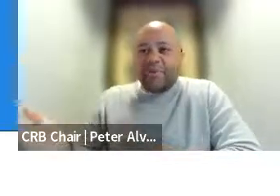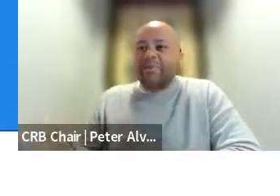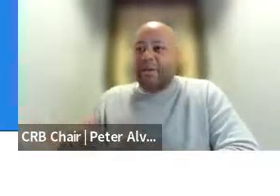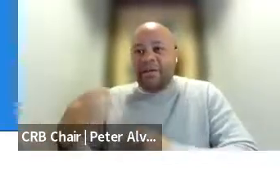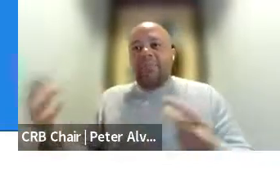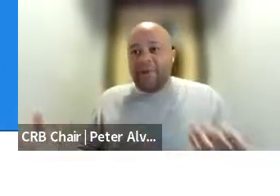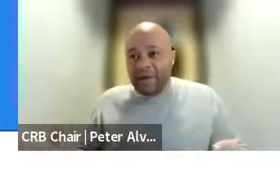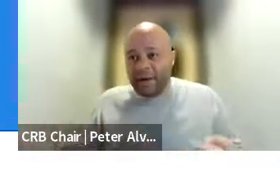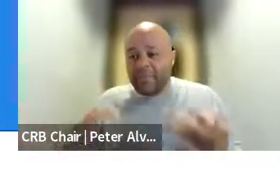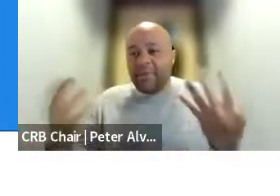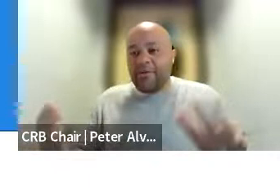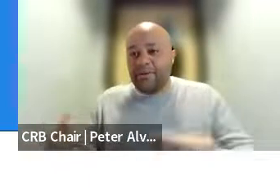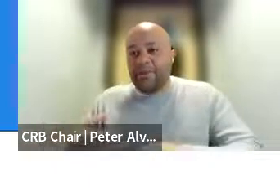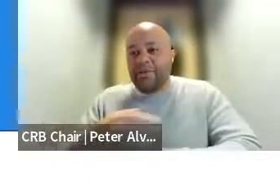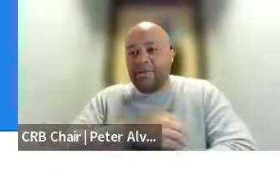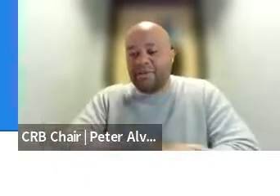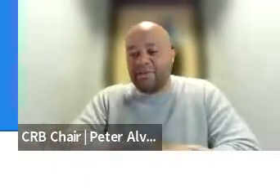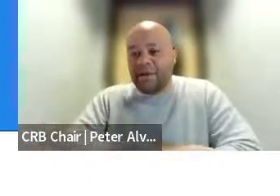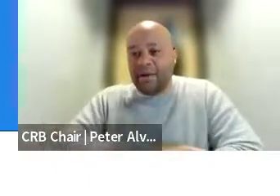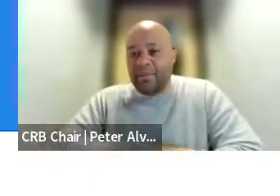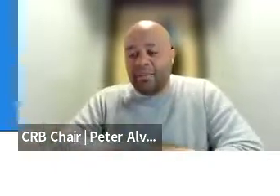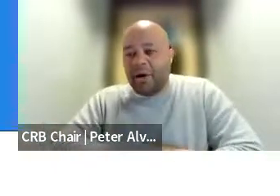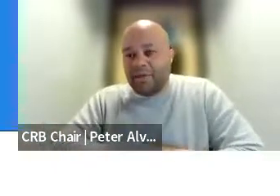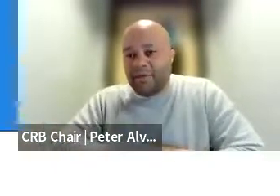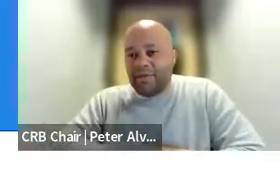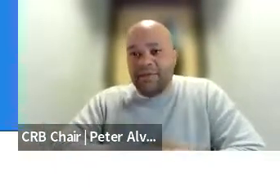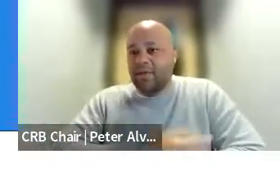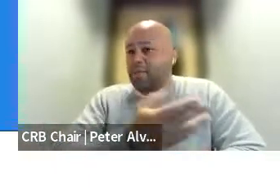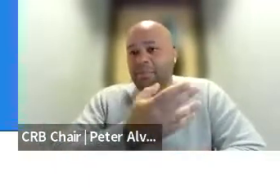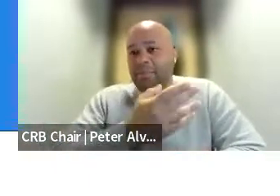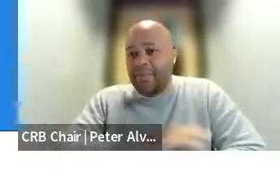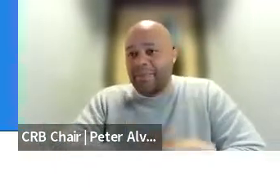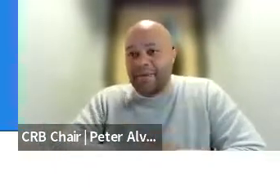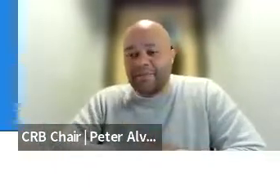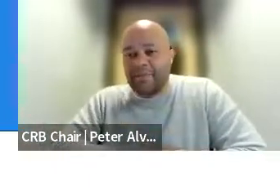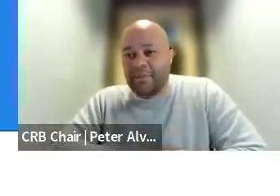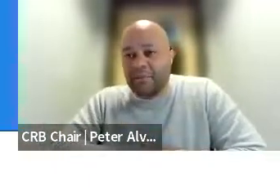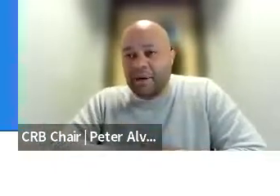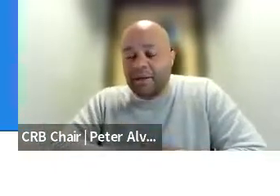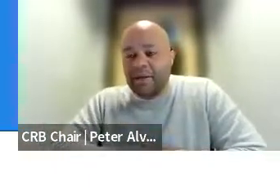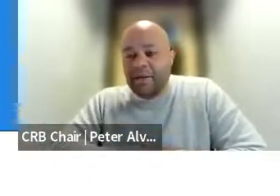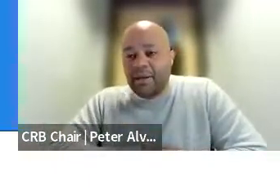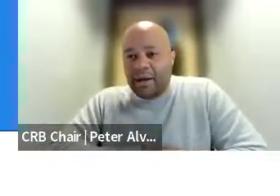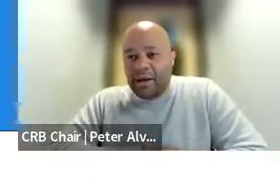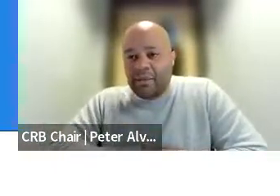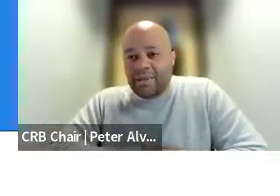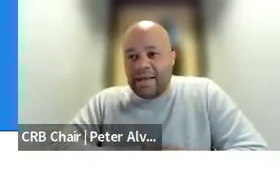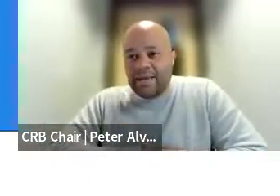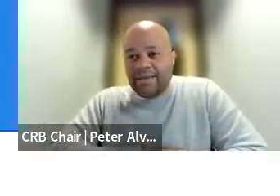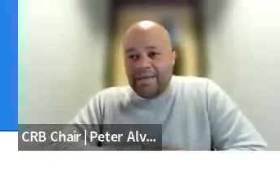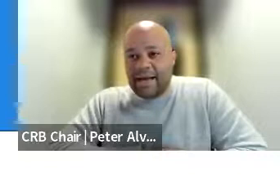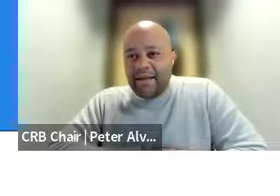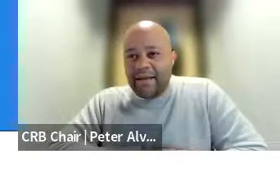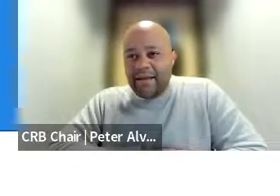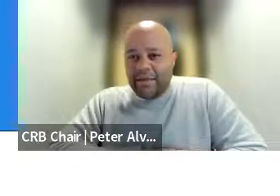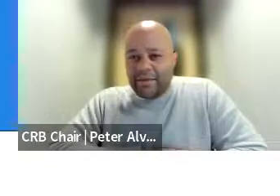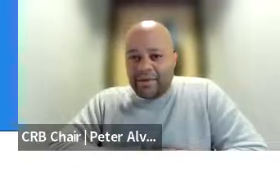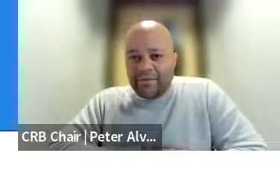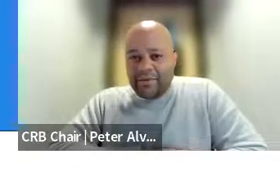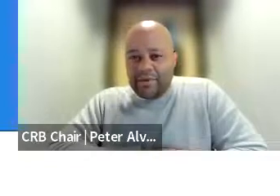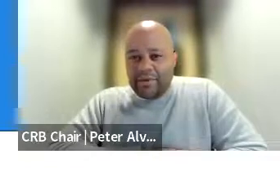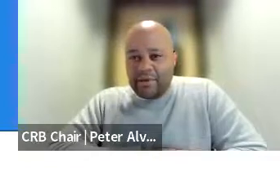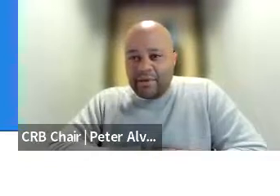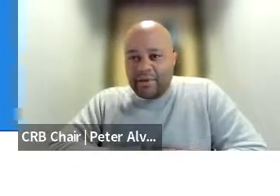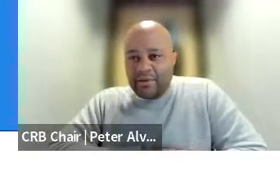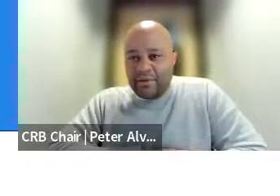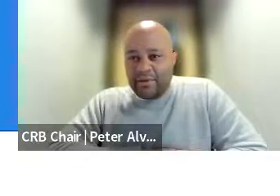obviously members here can bring up in new business policies that perhaps they've seen, but is that it,